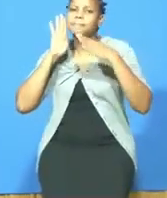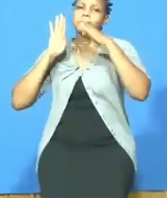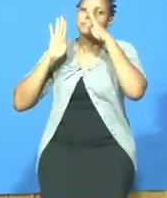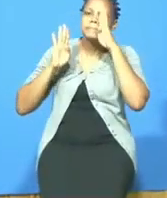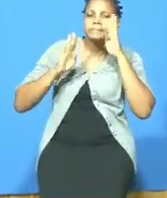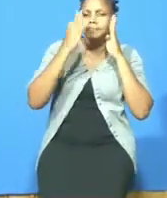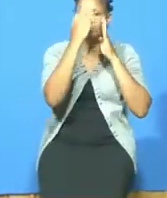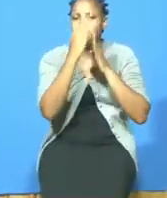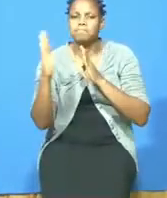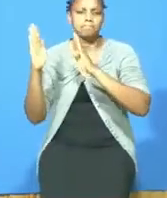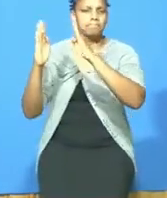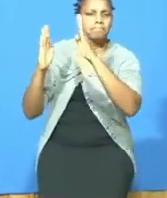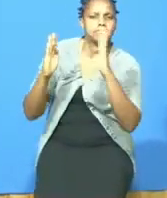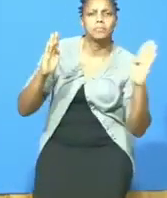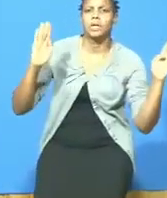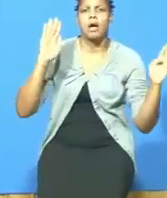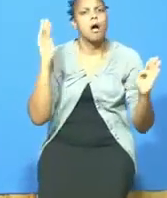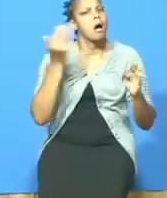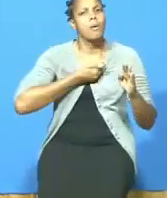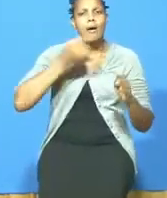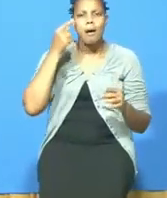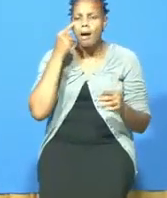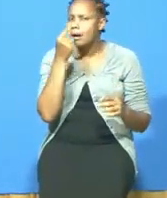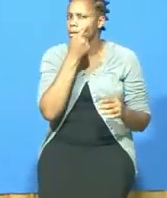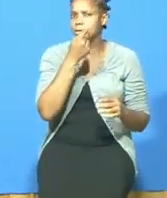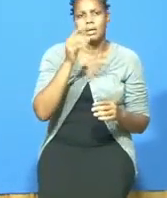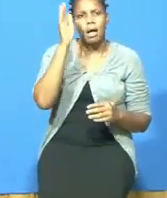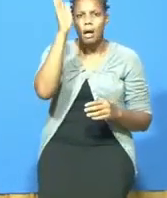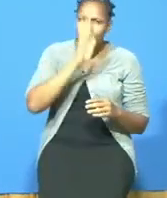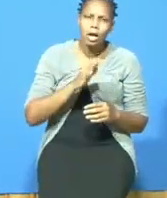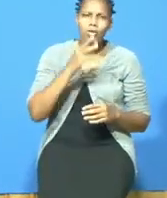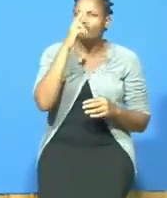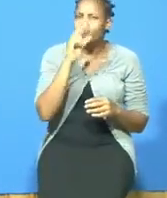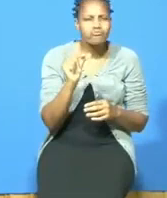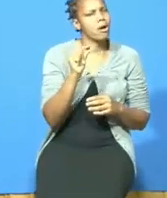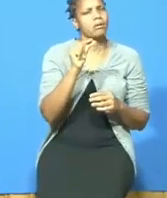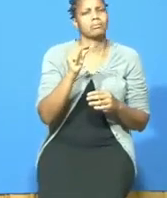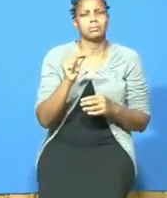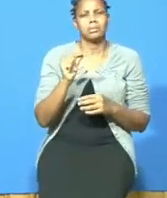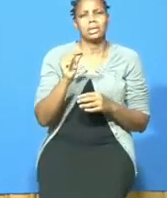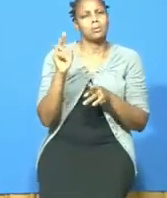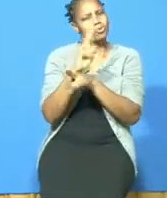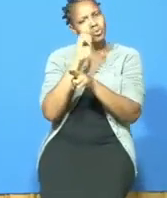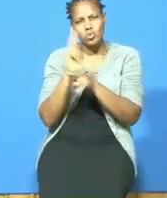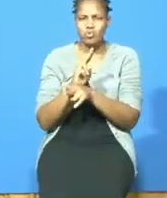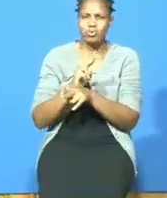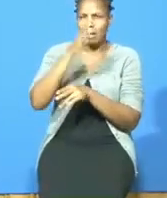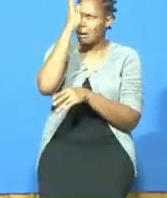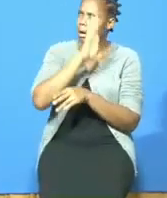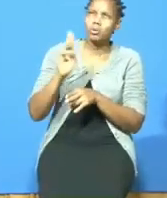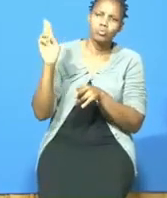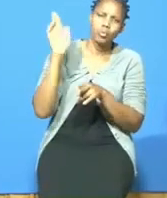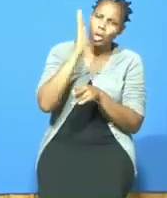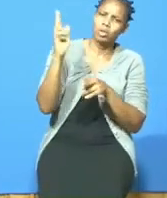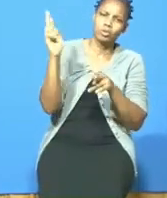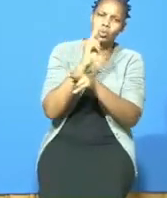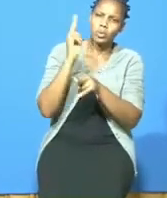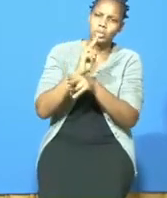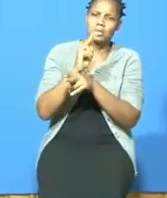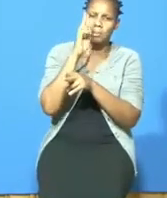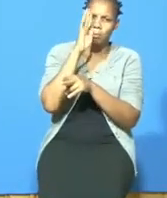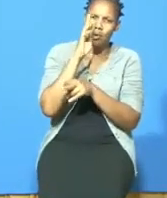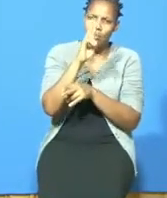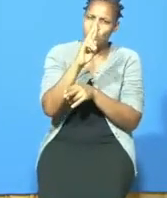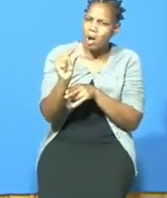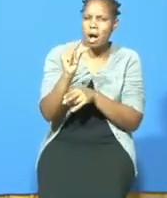tears from our eyes. God's handkerchief. God shall use his handkerchief of righteousness